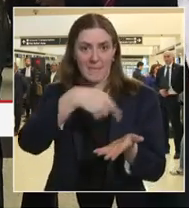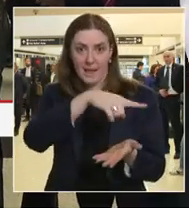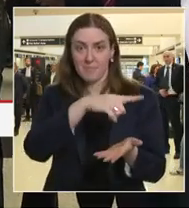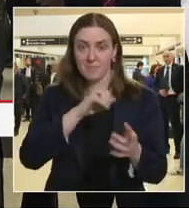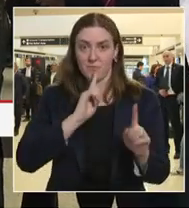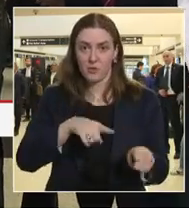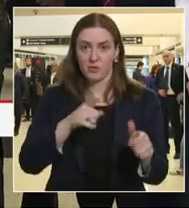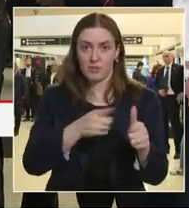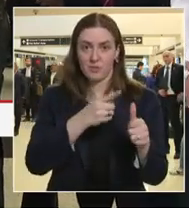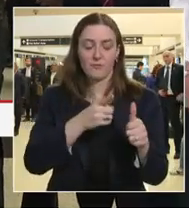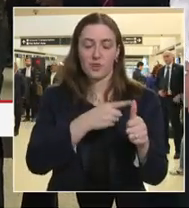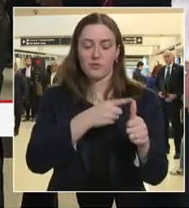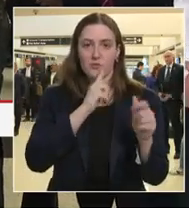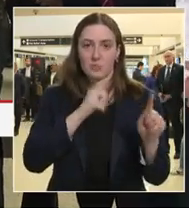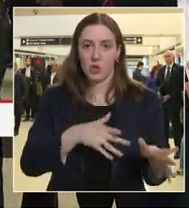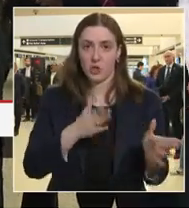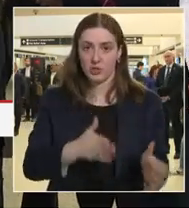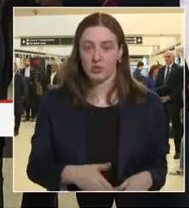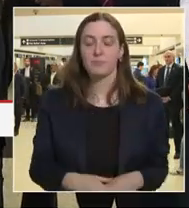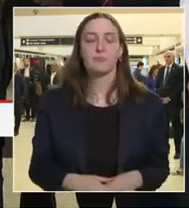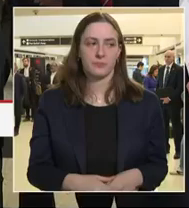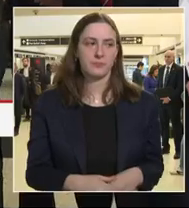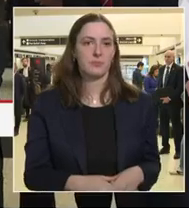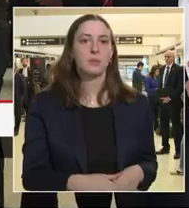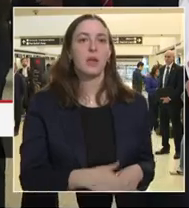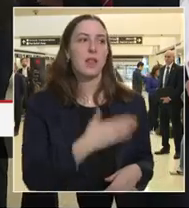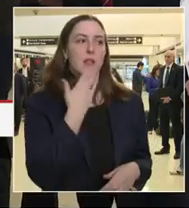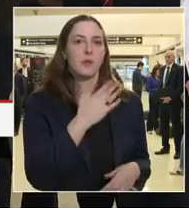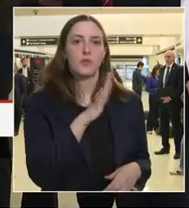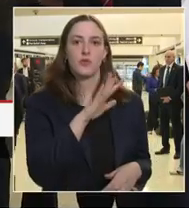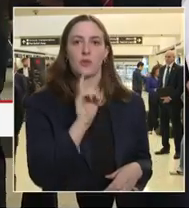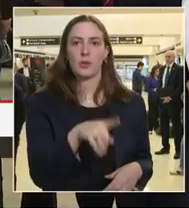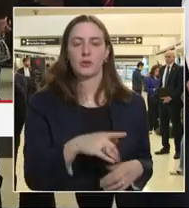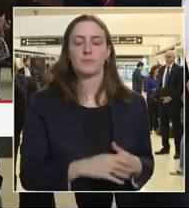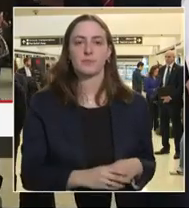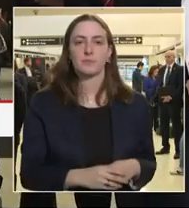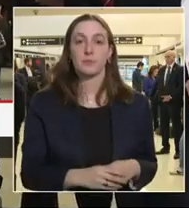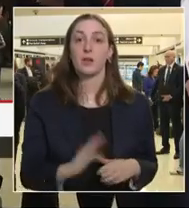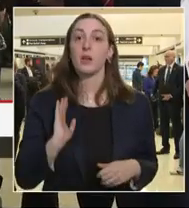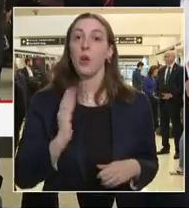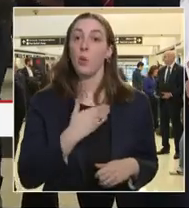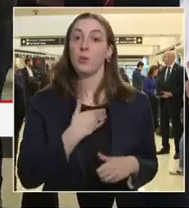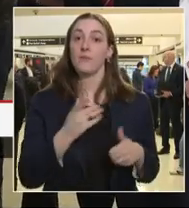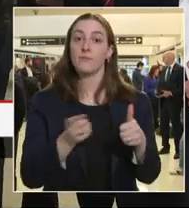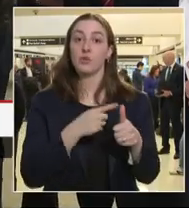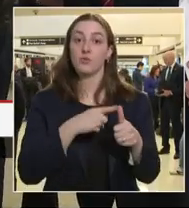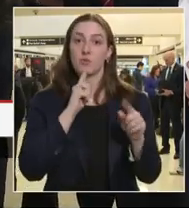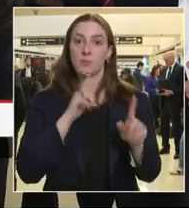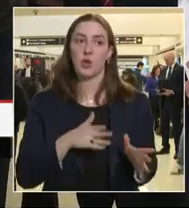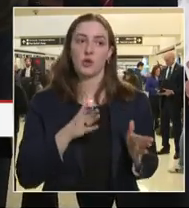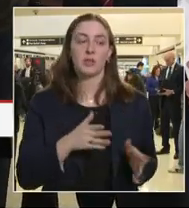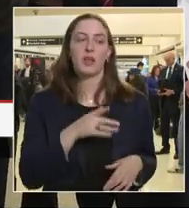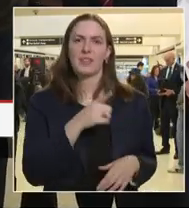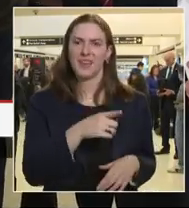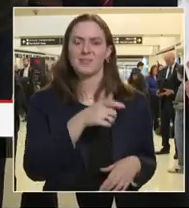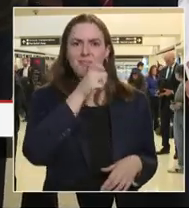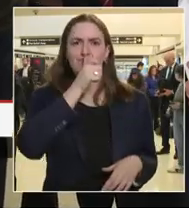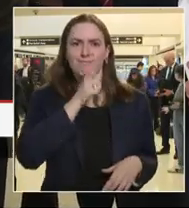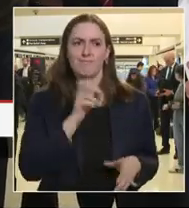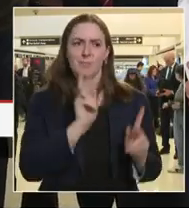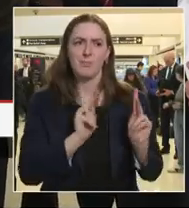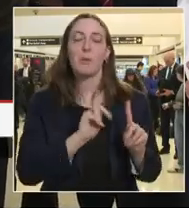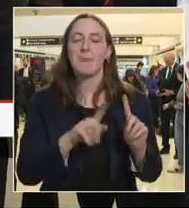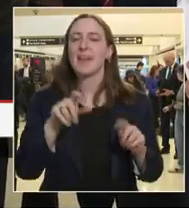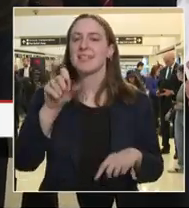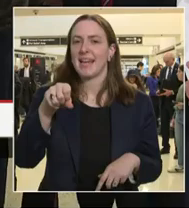this? So thank you for the question. Our first responders are resilient people, but yes, this call will be hard for